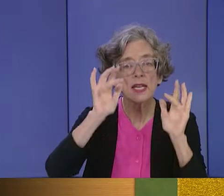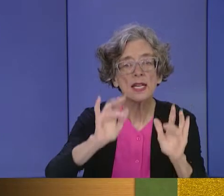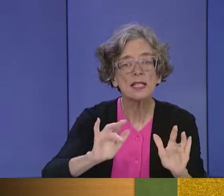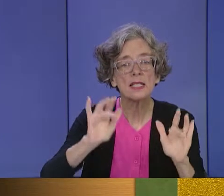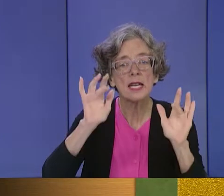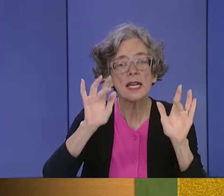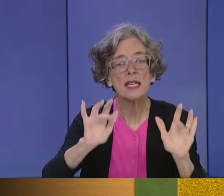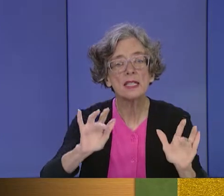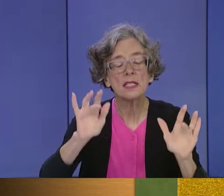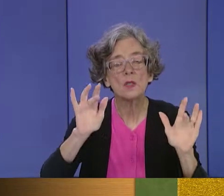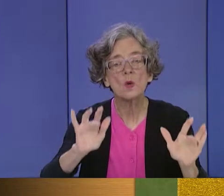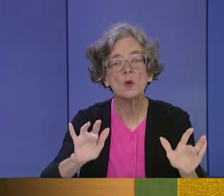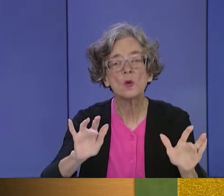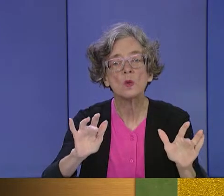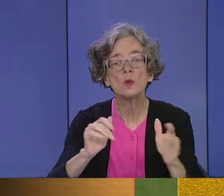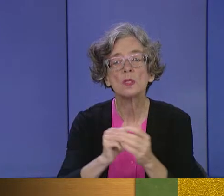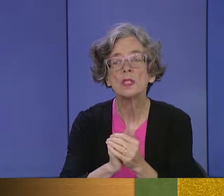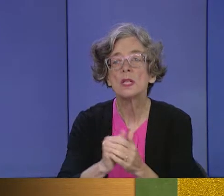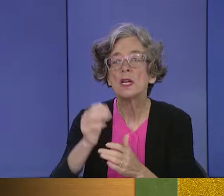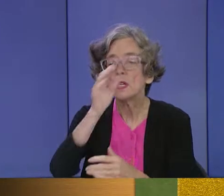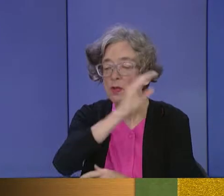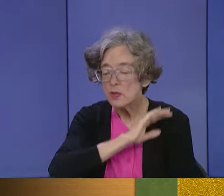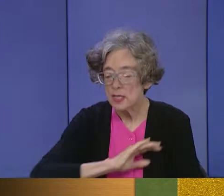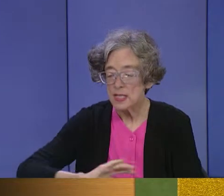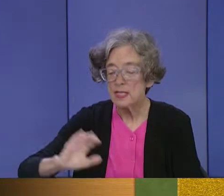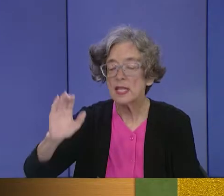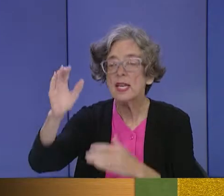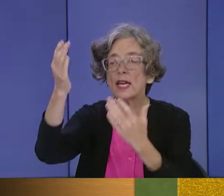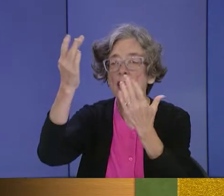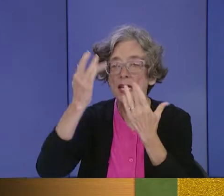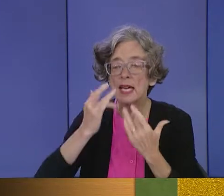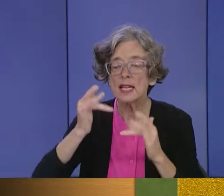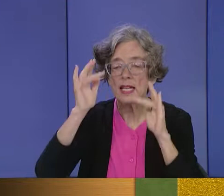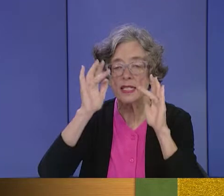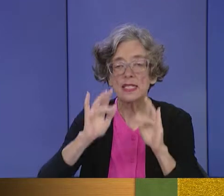Kyrie eleison. Christe